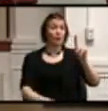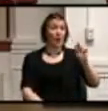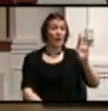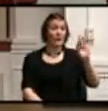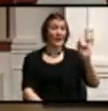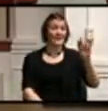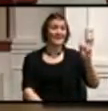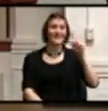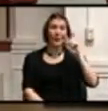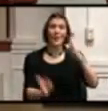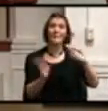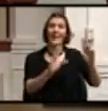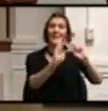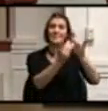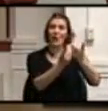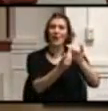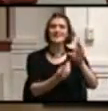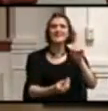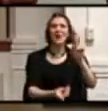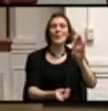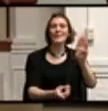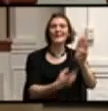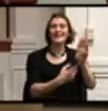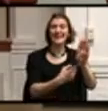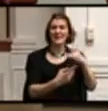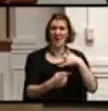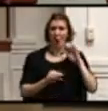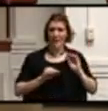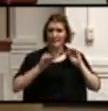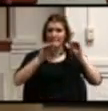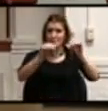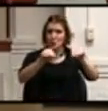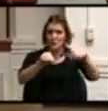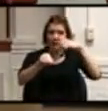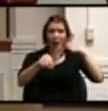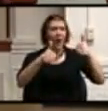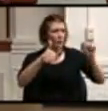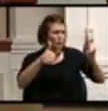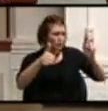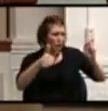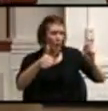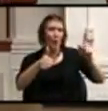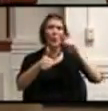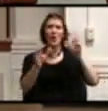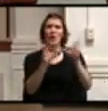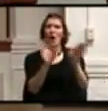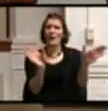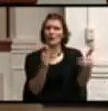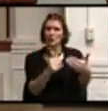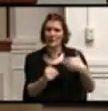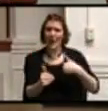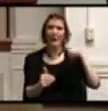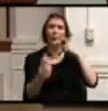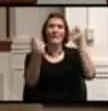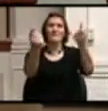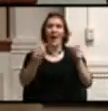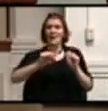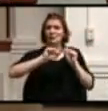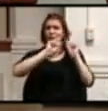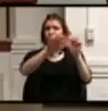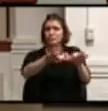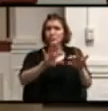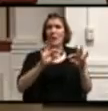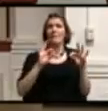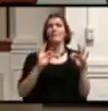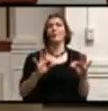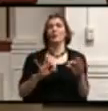his team. They fit very well, the new conference room for them, all their files fit in there, so they will move down from up on